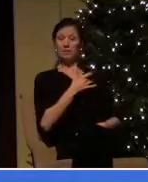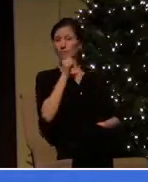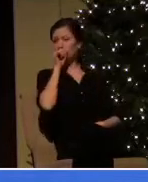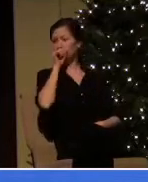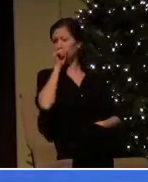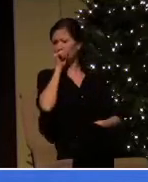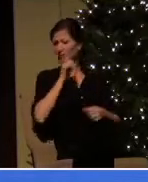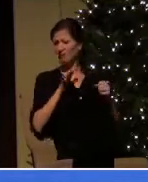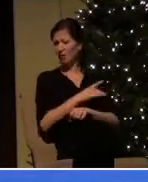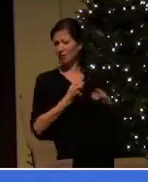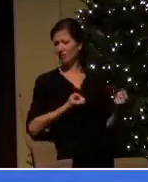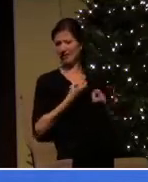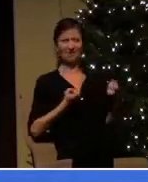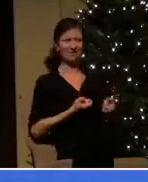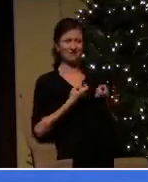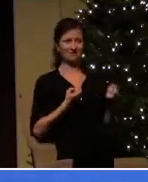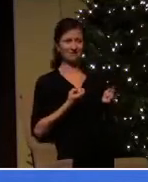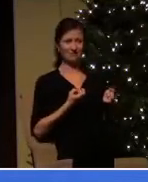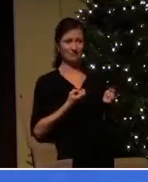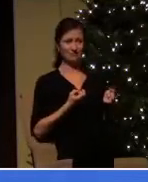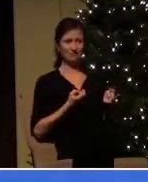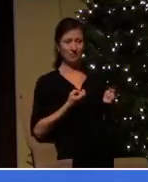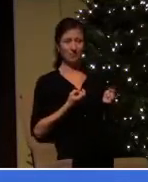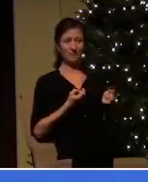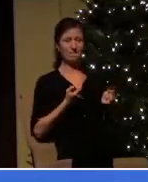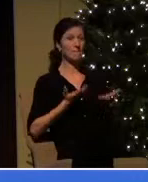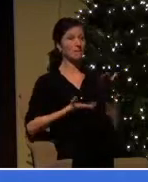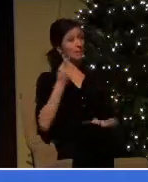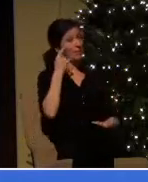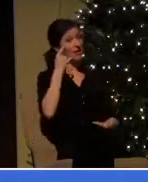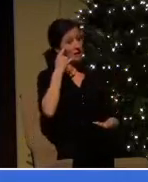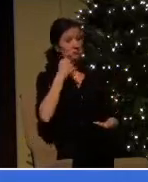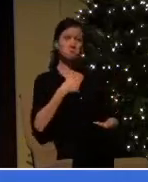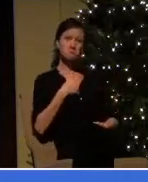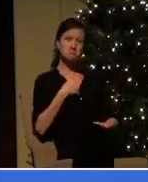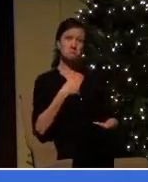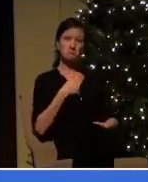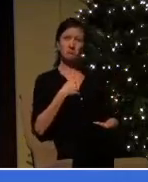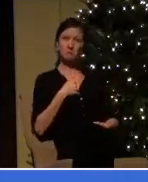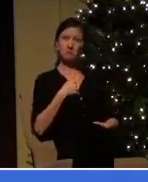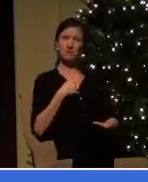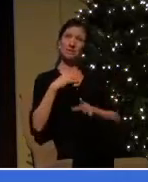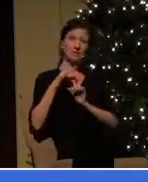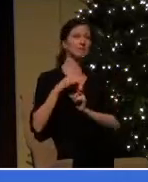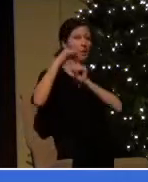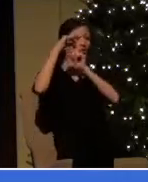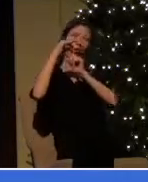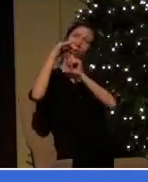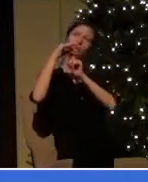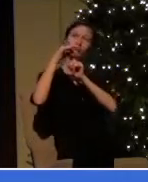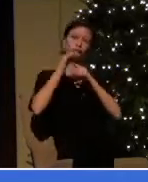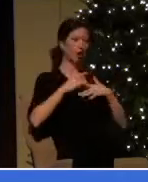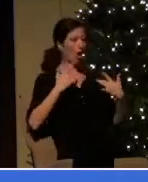by sin. And so while we may think we are King Tut and something really very special, the rest of the